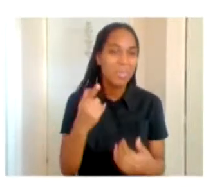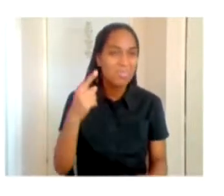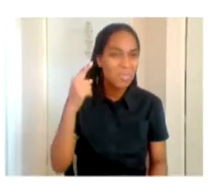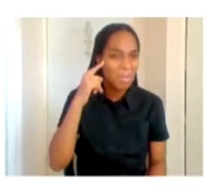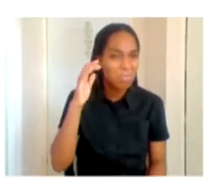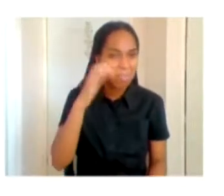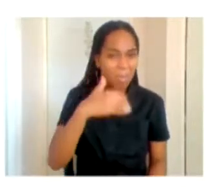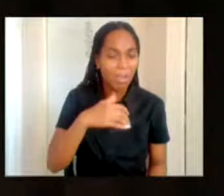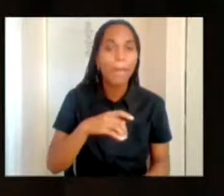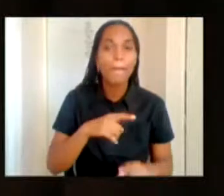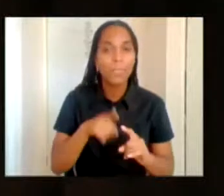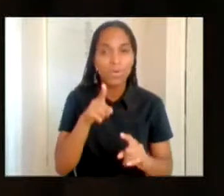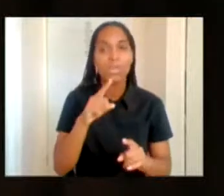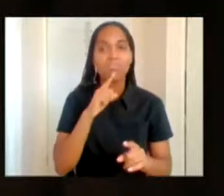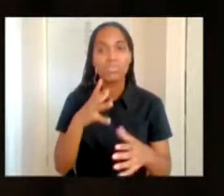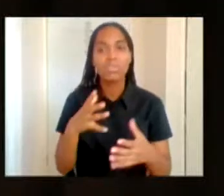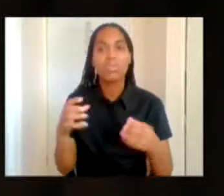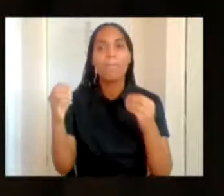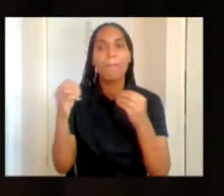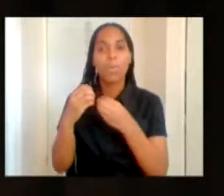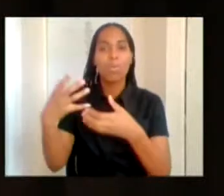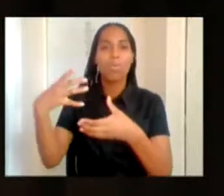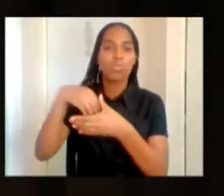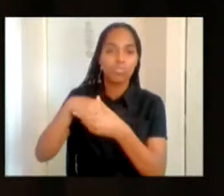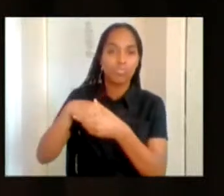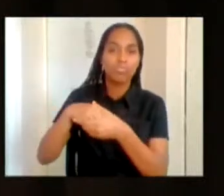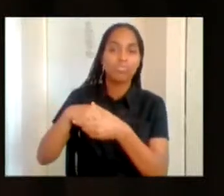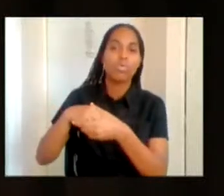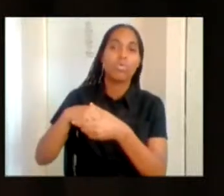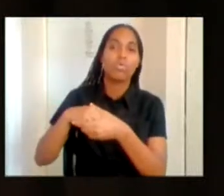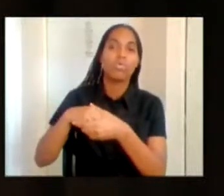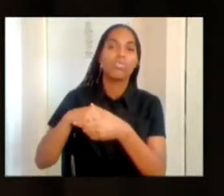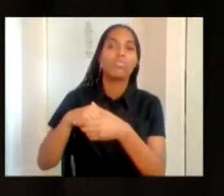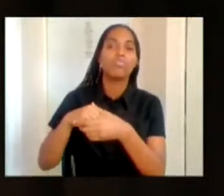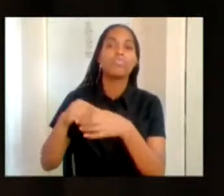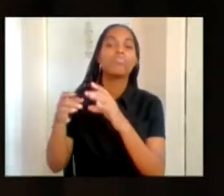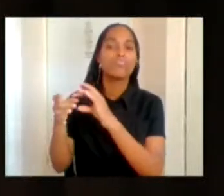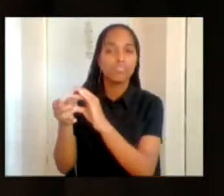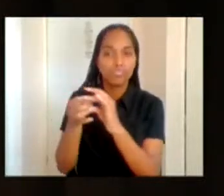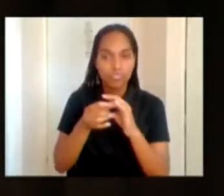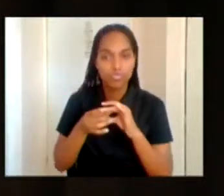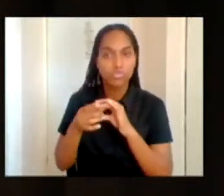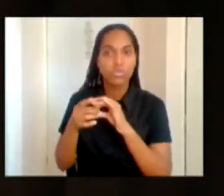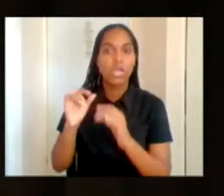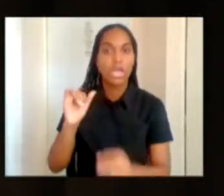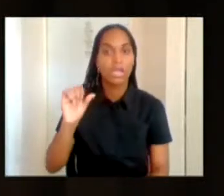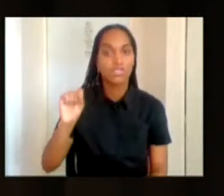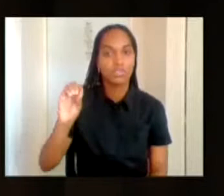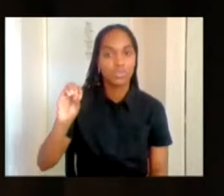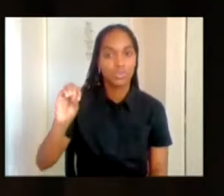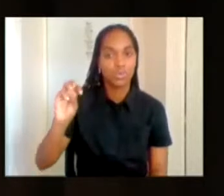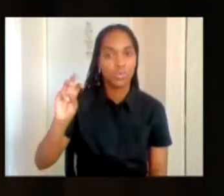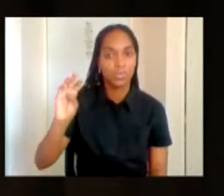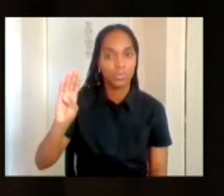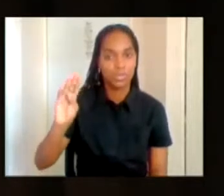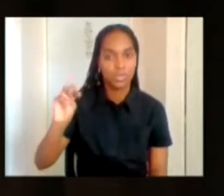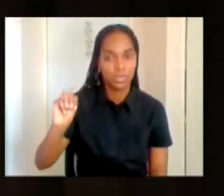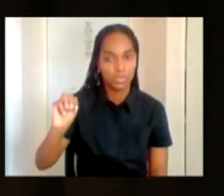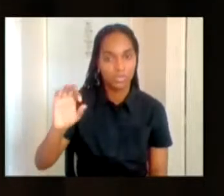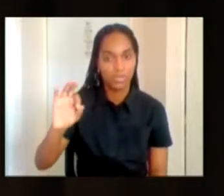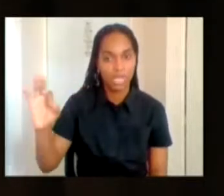more kind of an industry-friendly approach to use ISO-based media file format-based content over IP